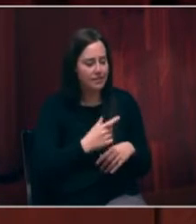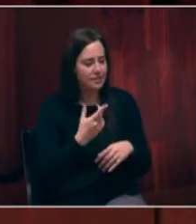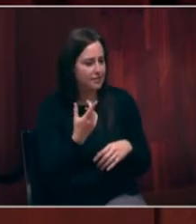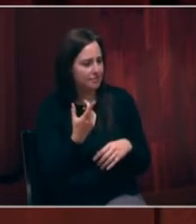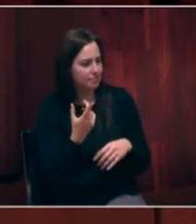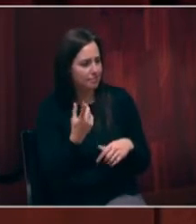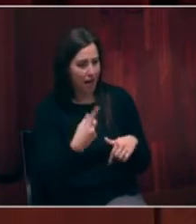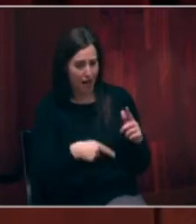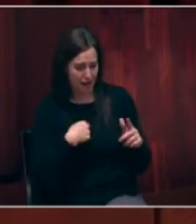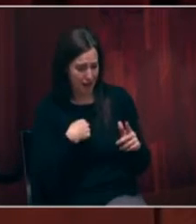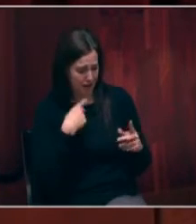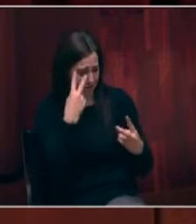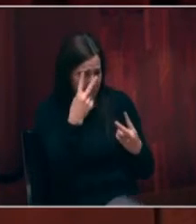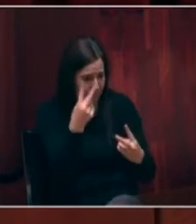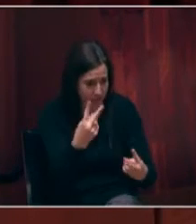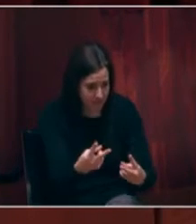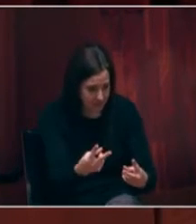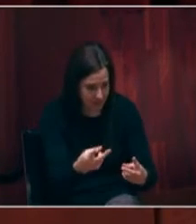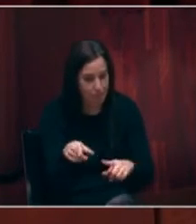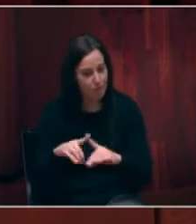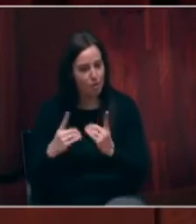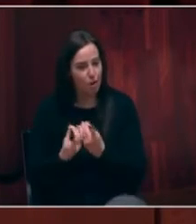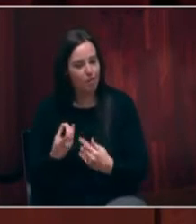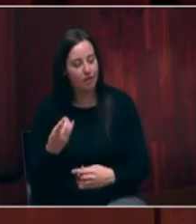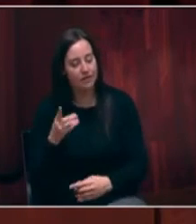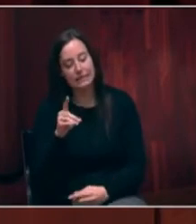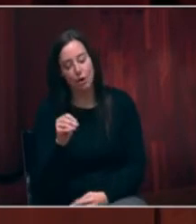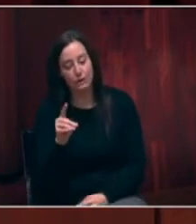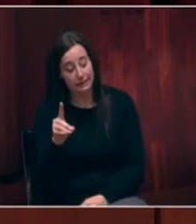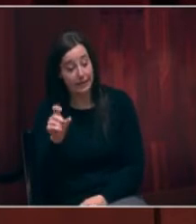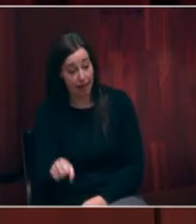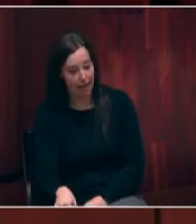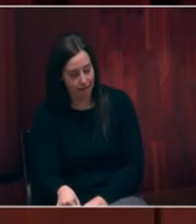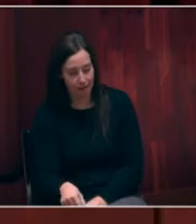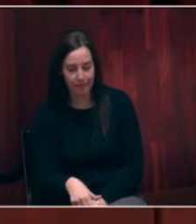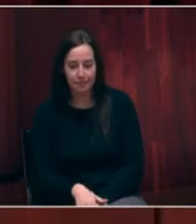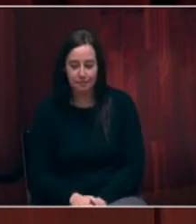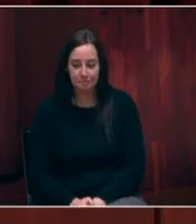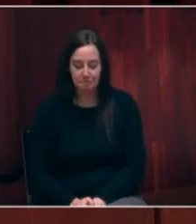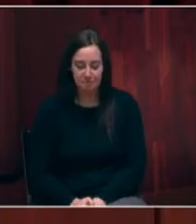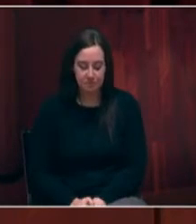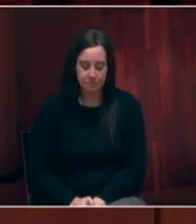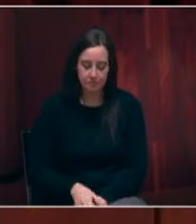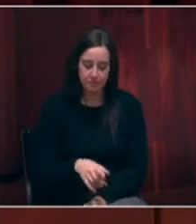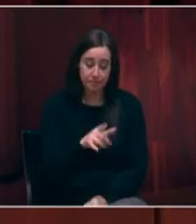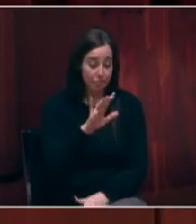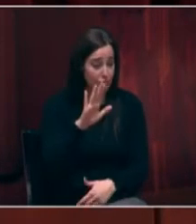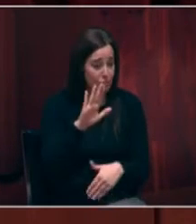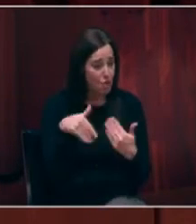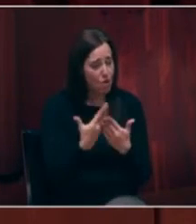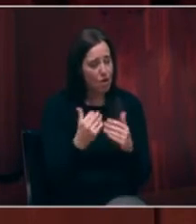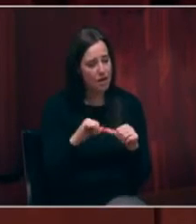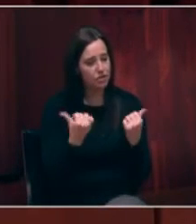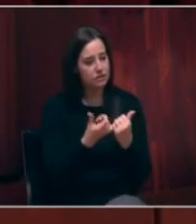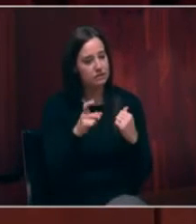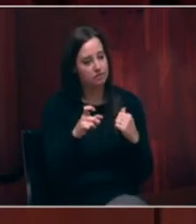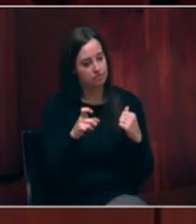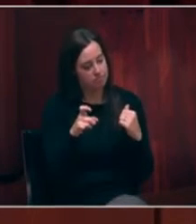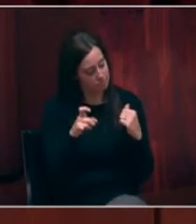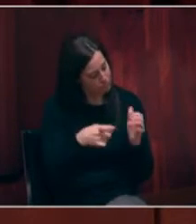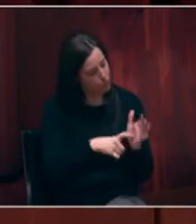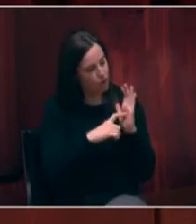there, but the Department of Defense can, and they can consolidate those findings and report them up. So every agency needs to have a self-inspection program